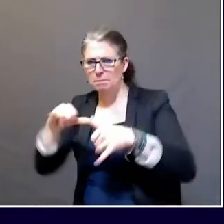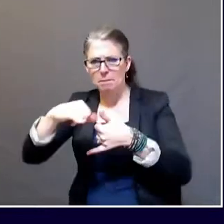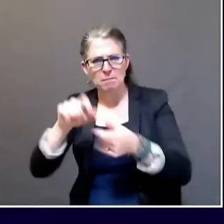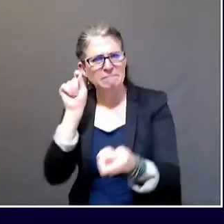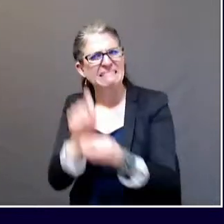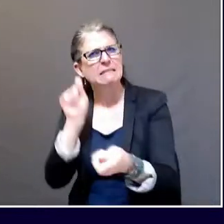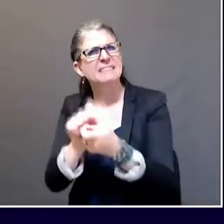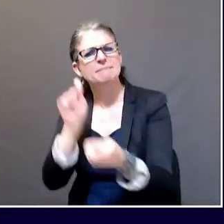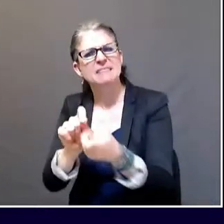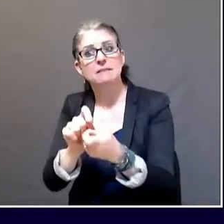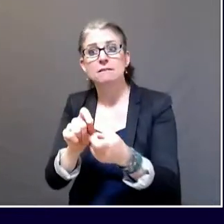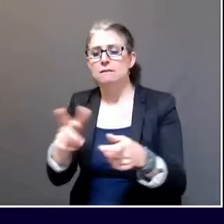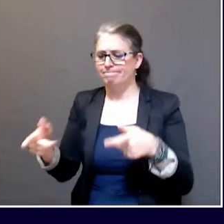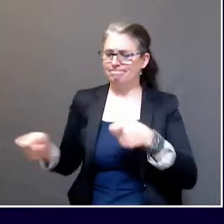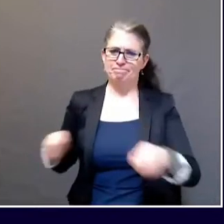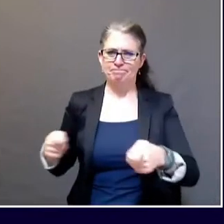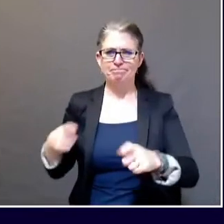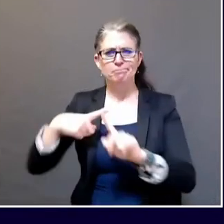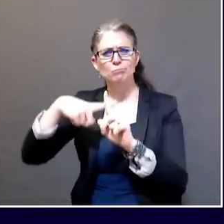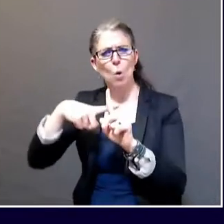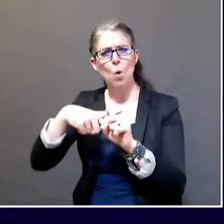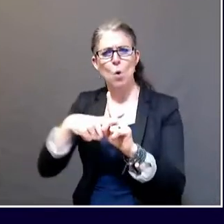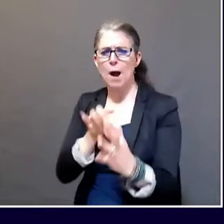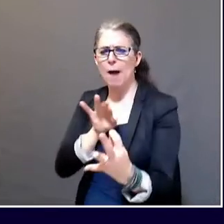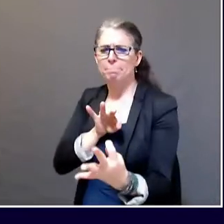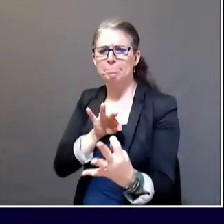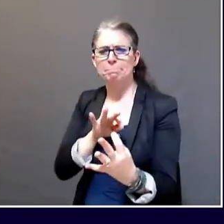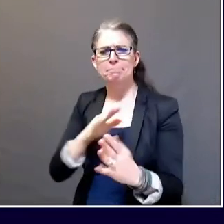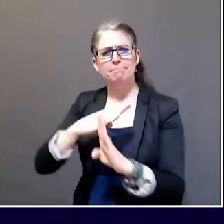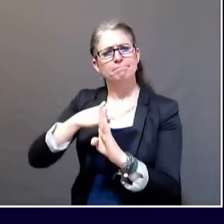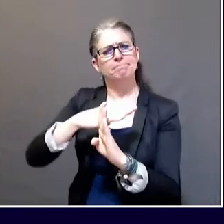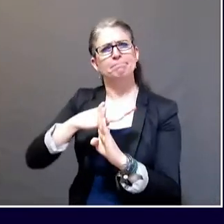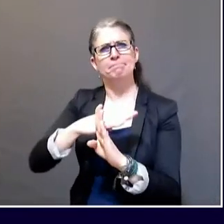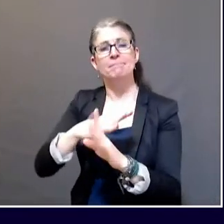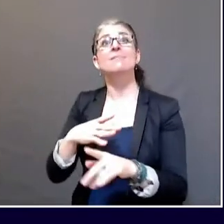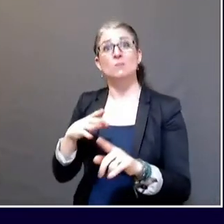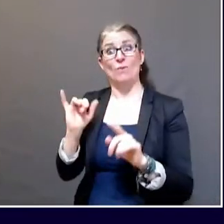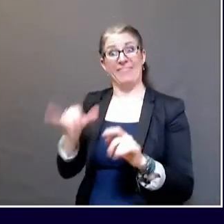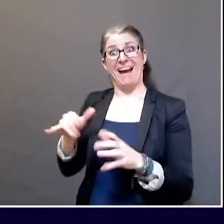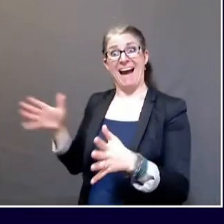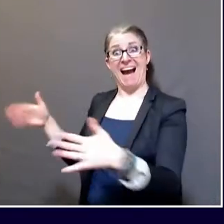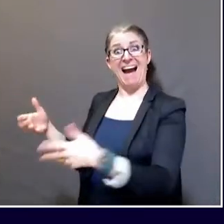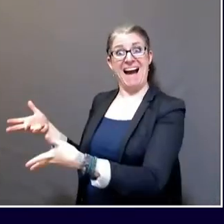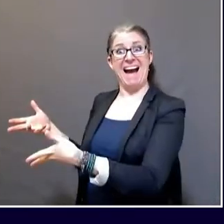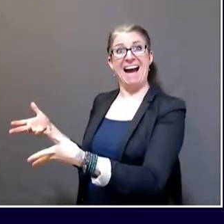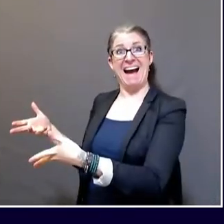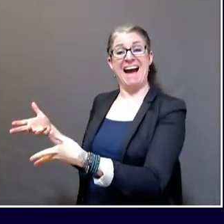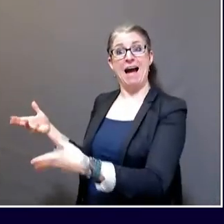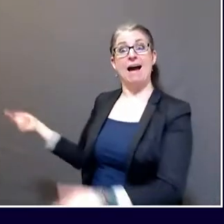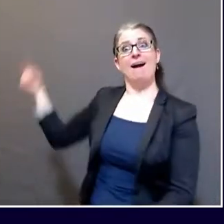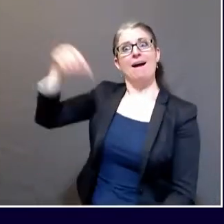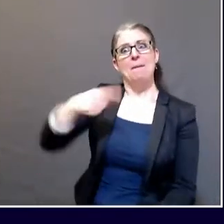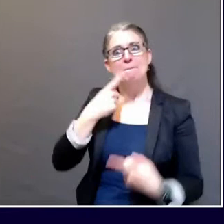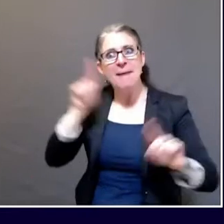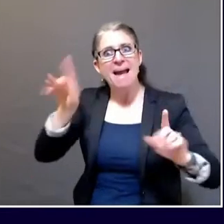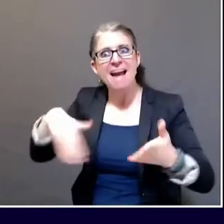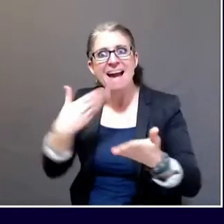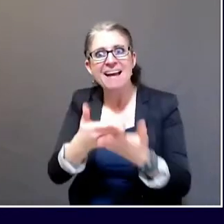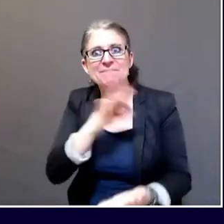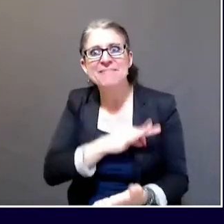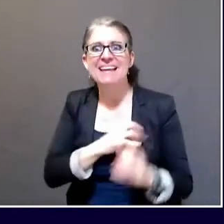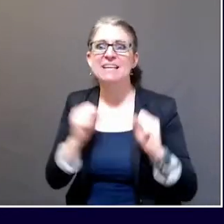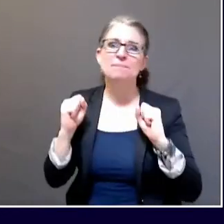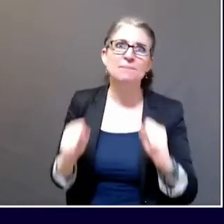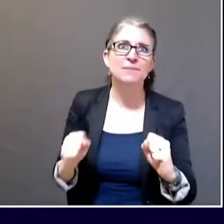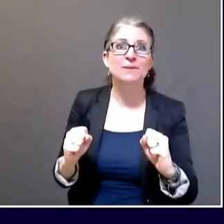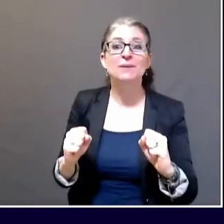any point during that journey into Maine to their ultimate destination, the temperature of the vaccine is not within